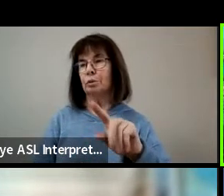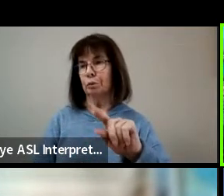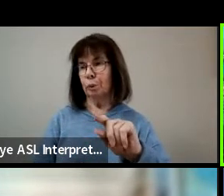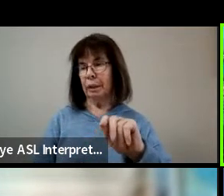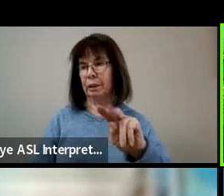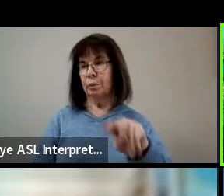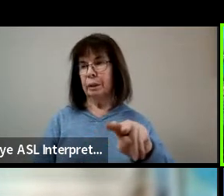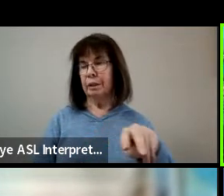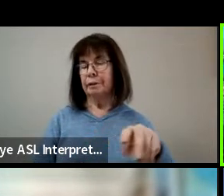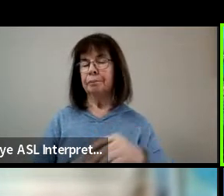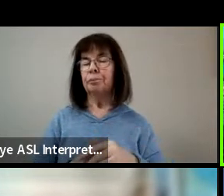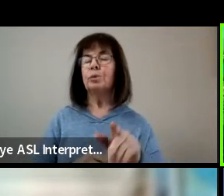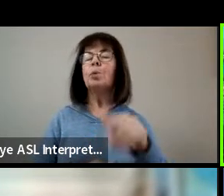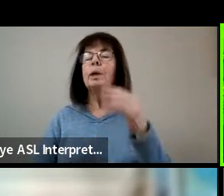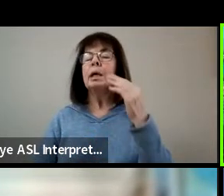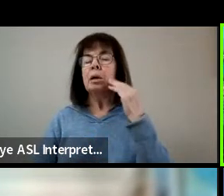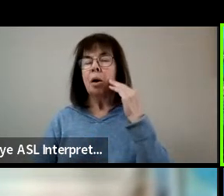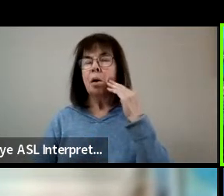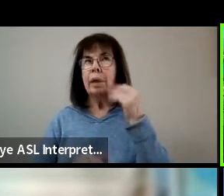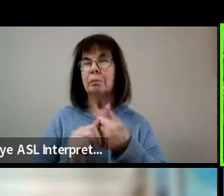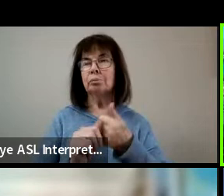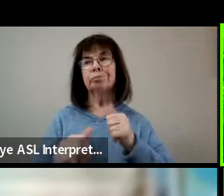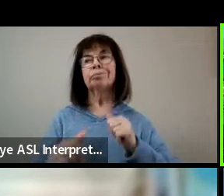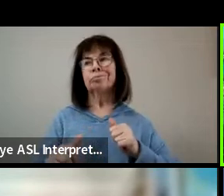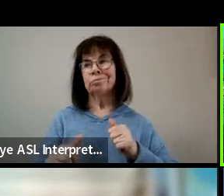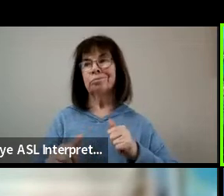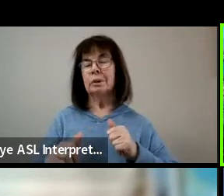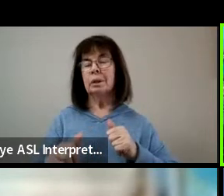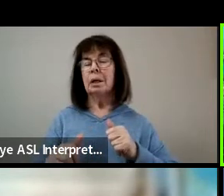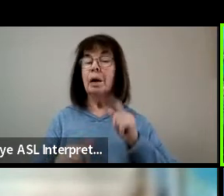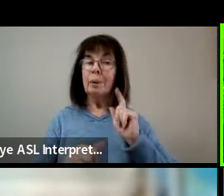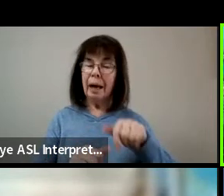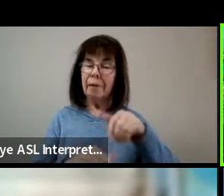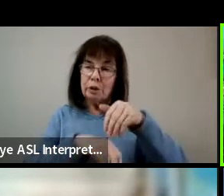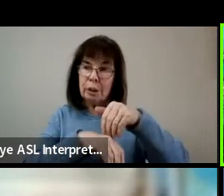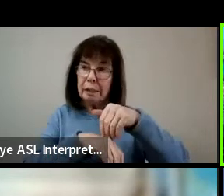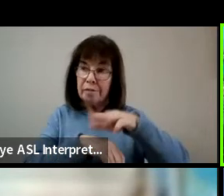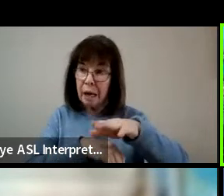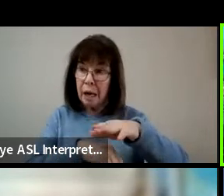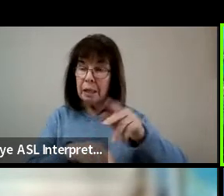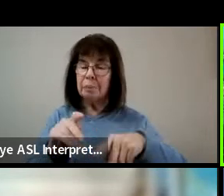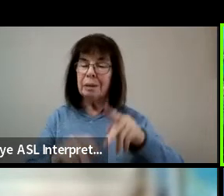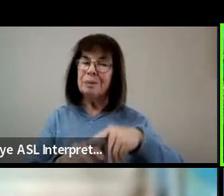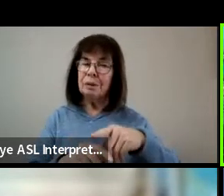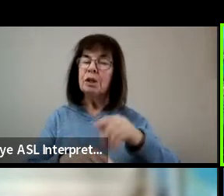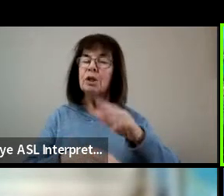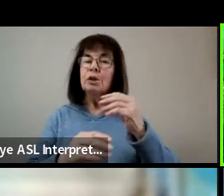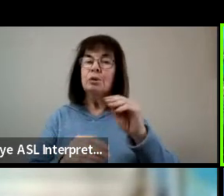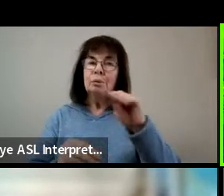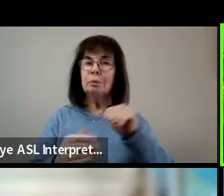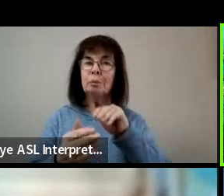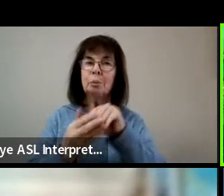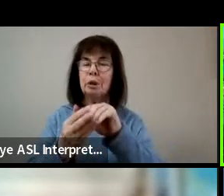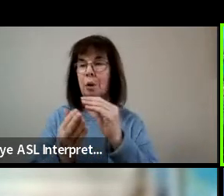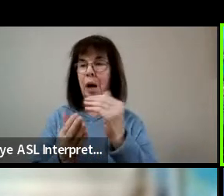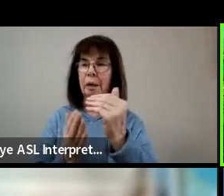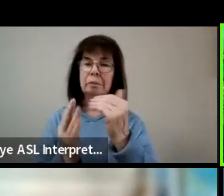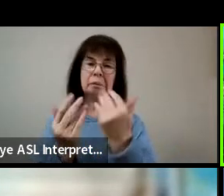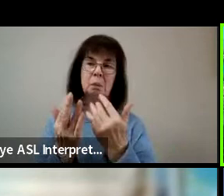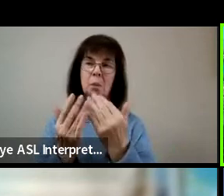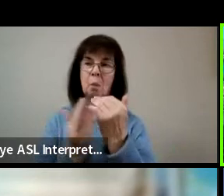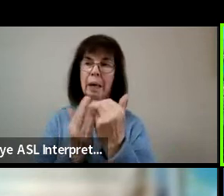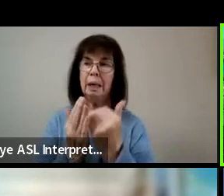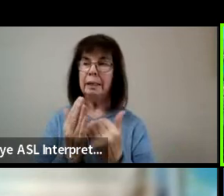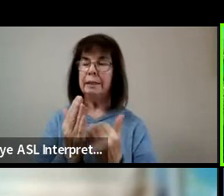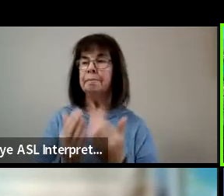there's a backlog. We're about to advise people that they're on a waiting list, so they know that we're working on it. And the question is simply how much